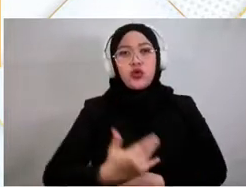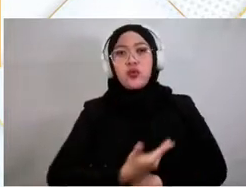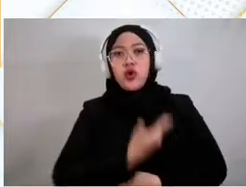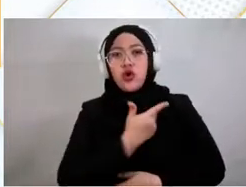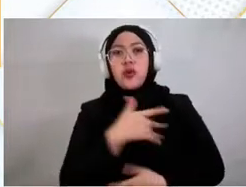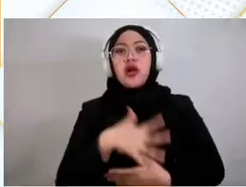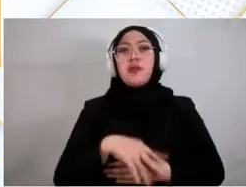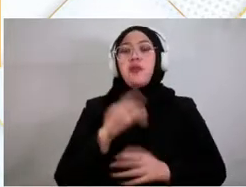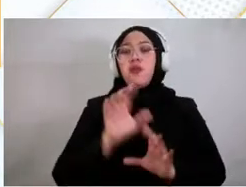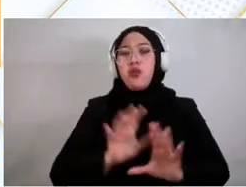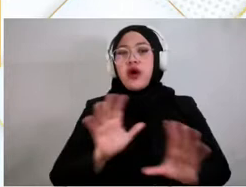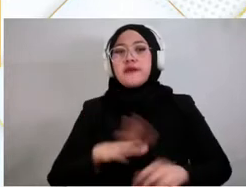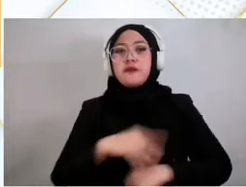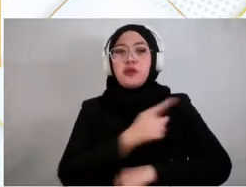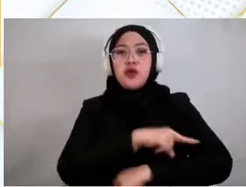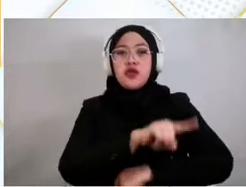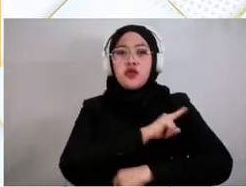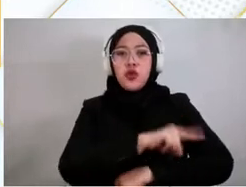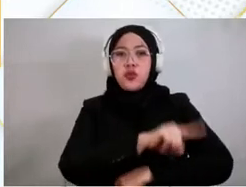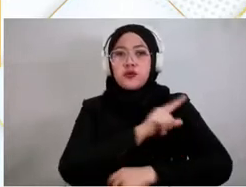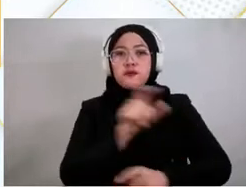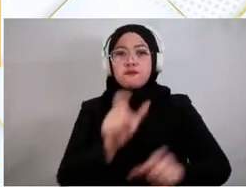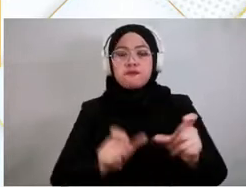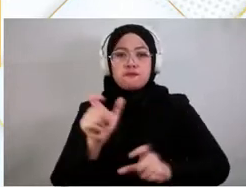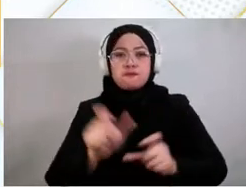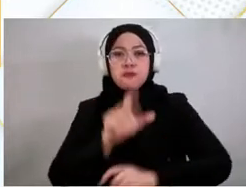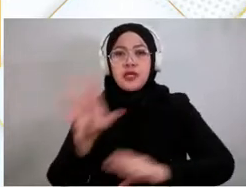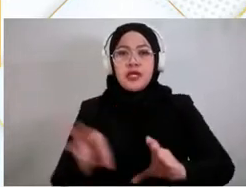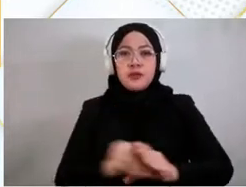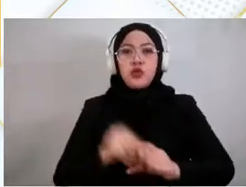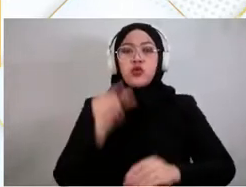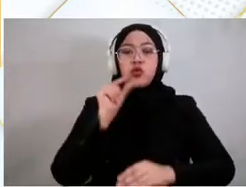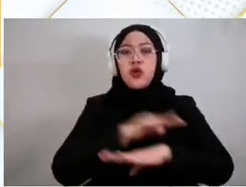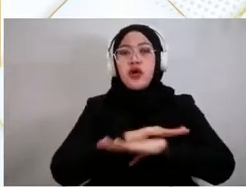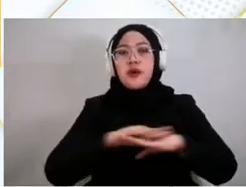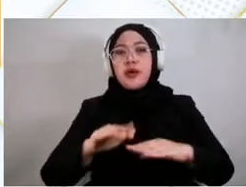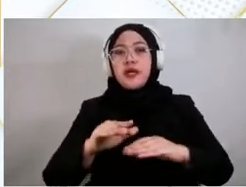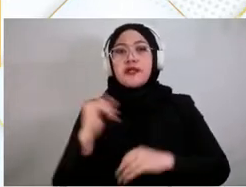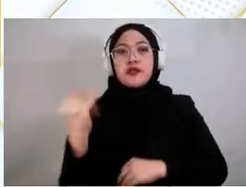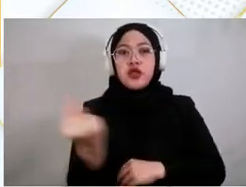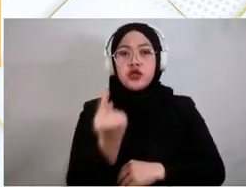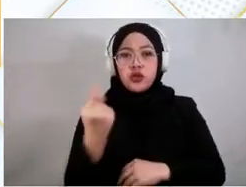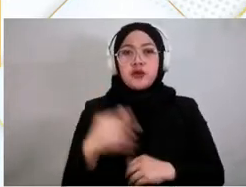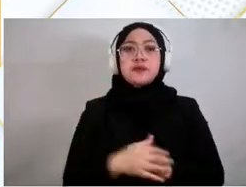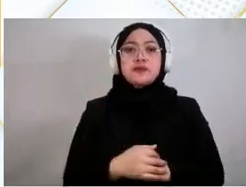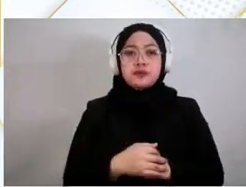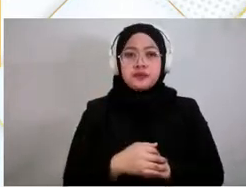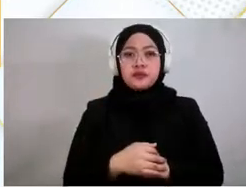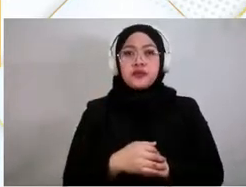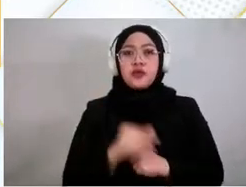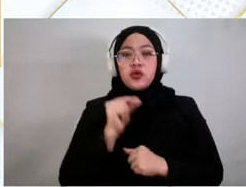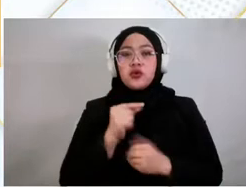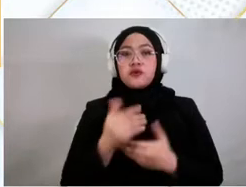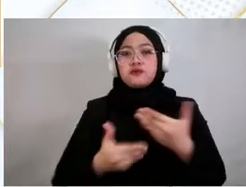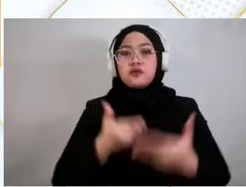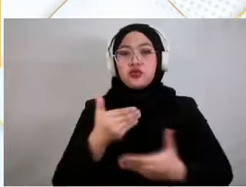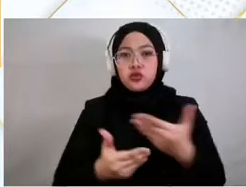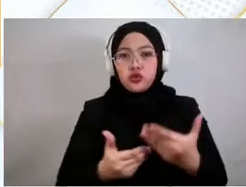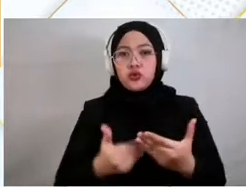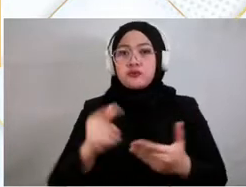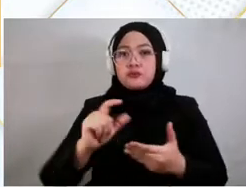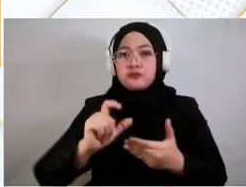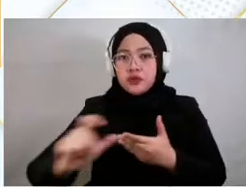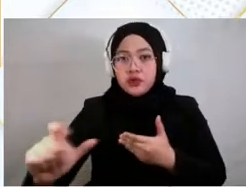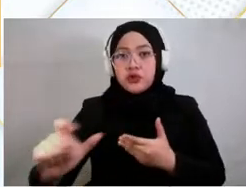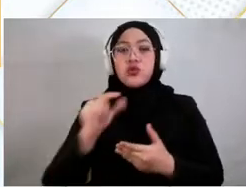being utilized, commitments being made that has enabled our peacekeeping operations to continue up